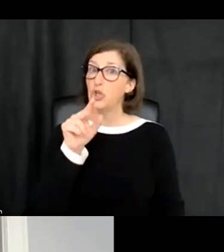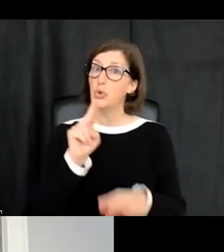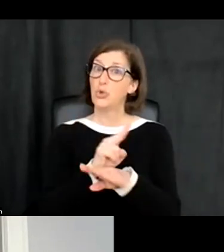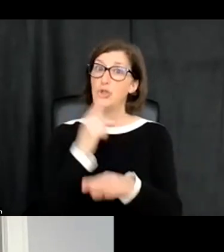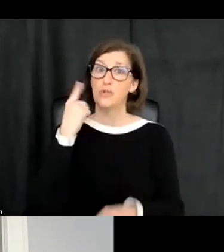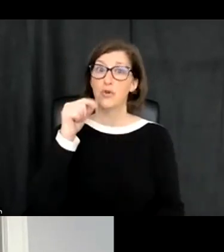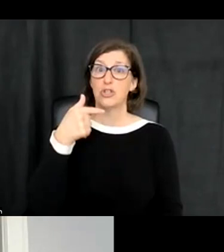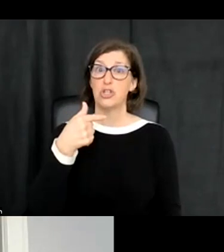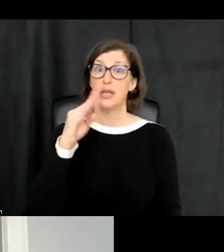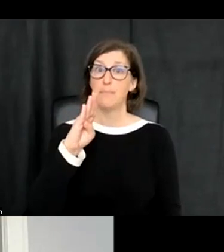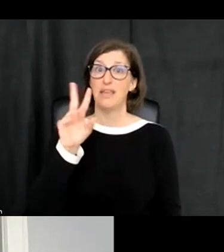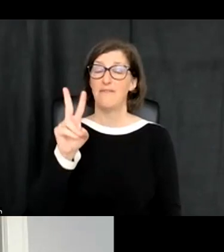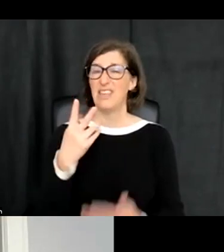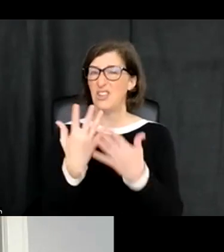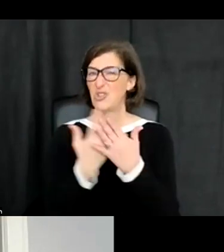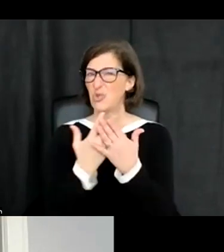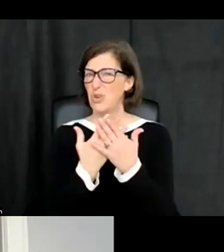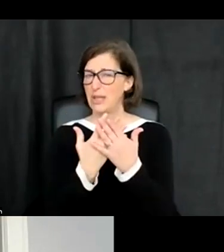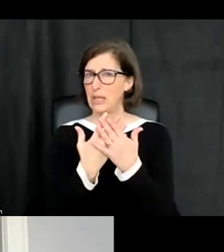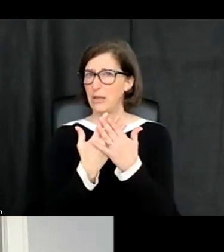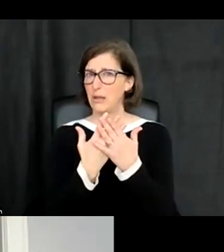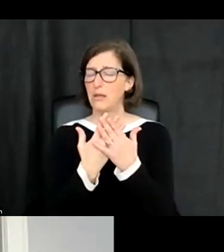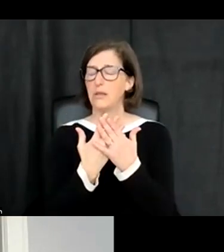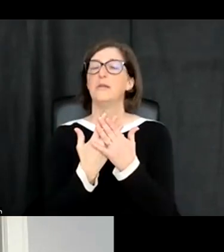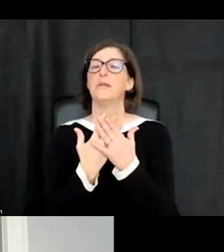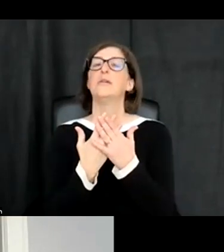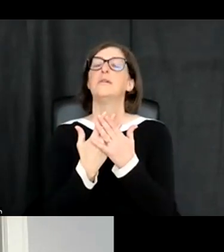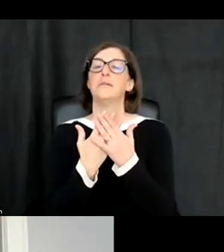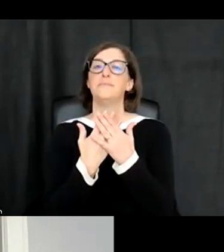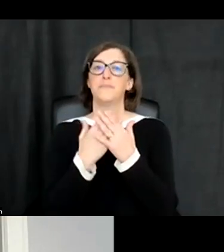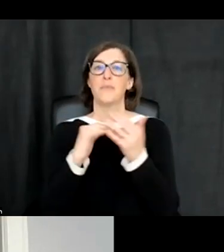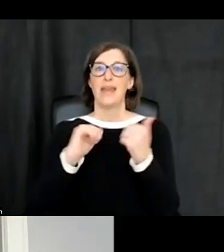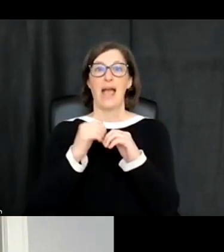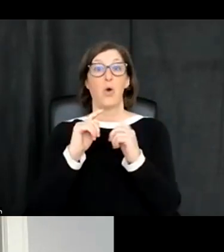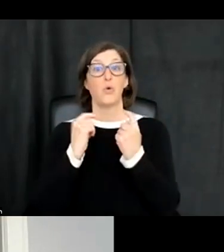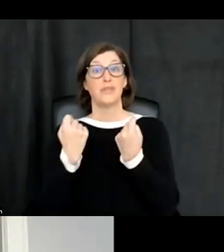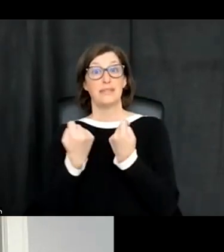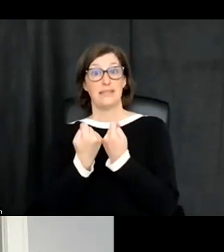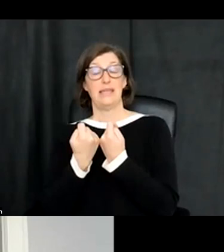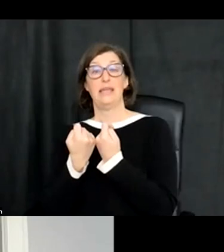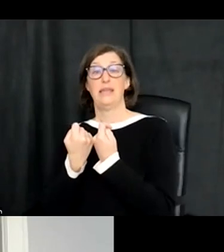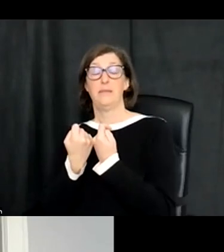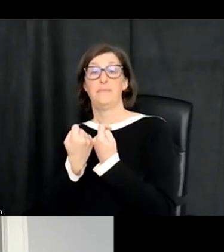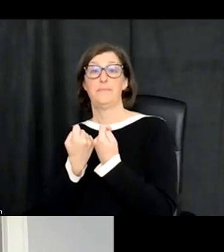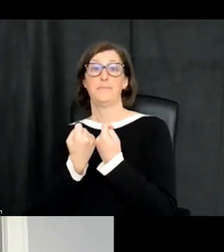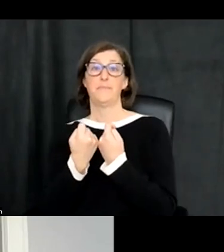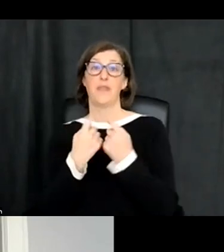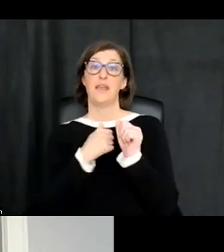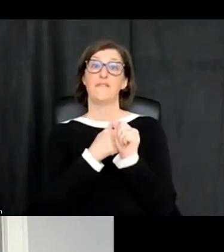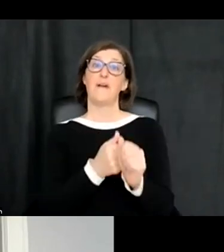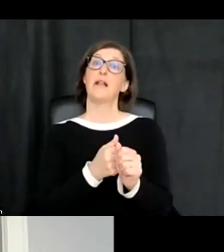GBV screening and how that the team then is following folks